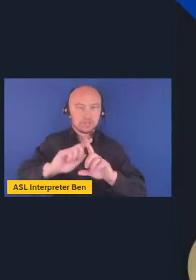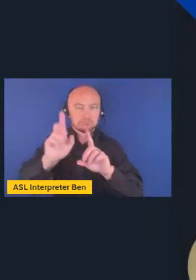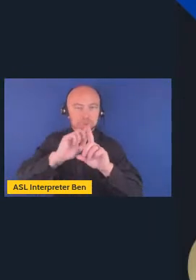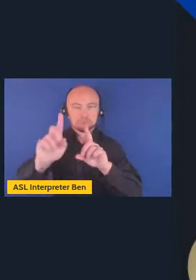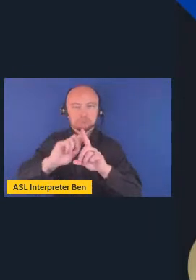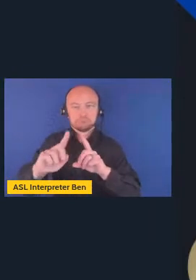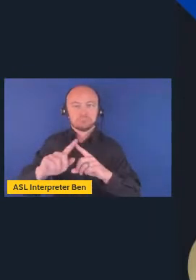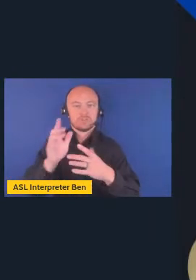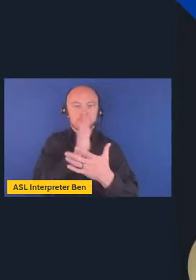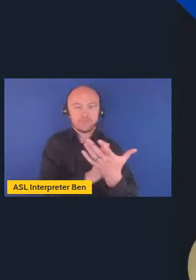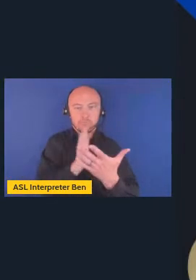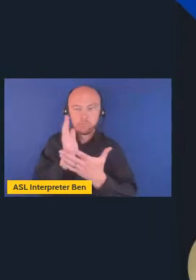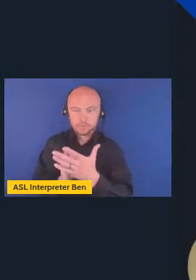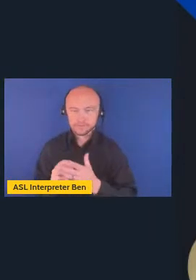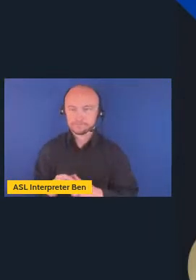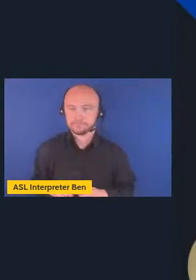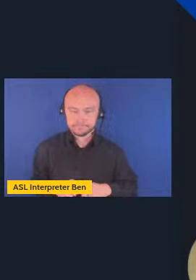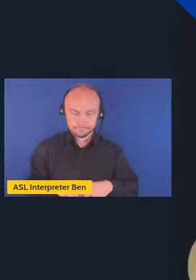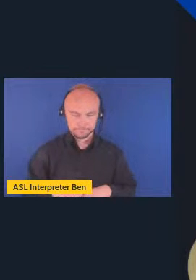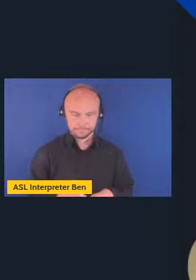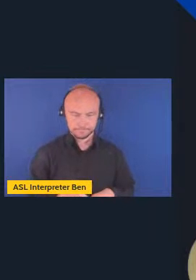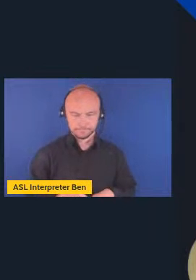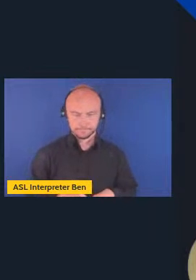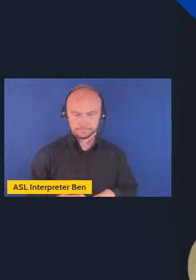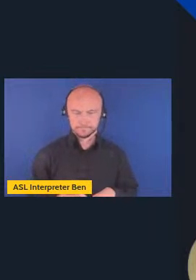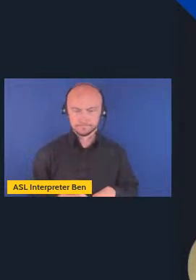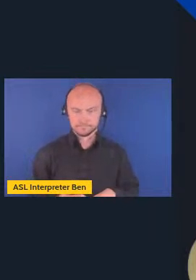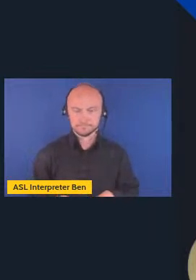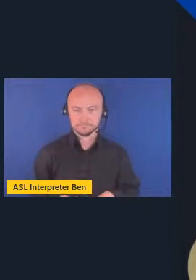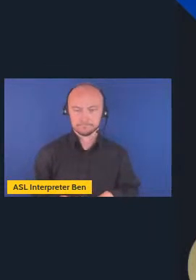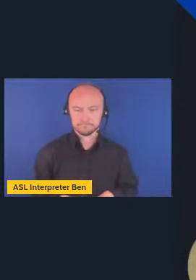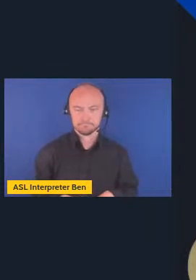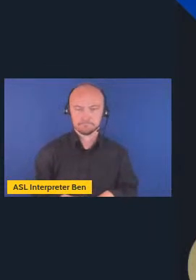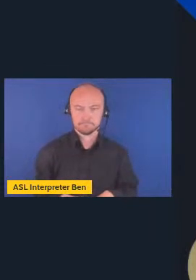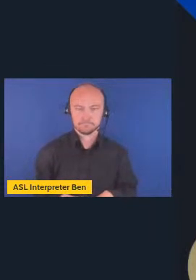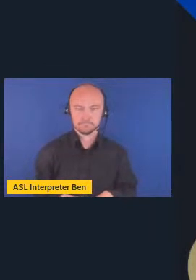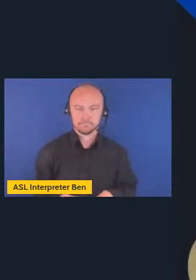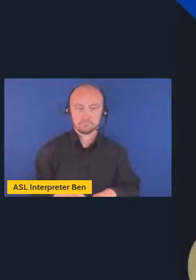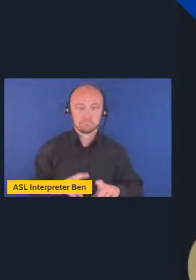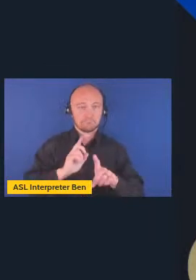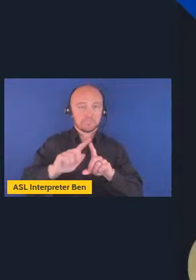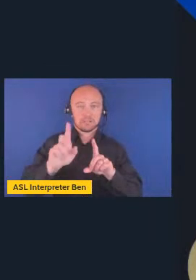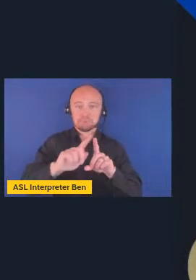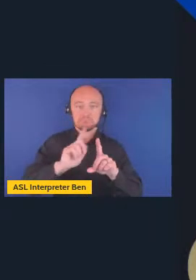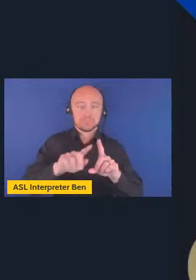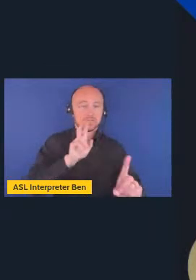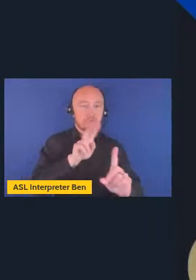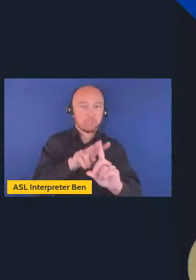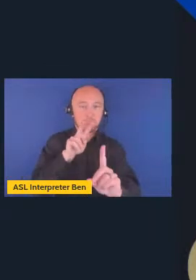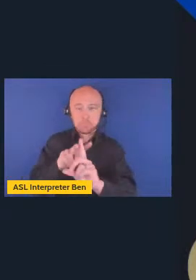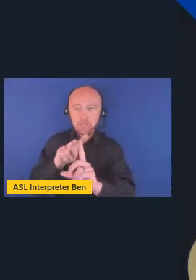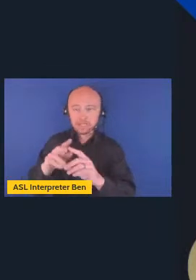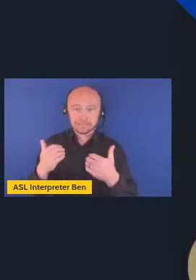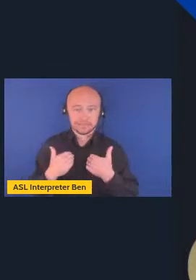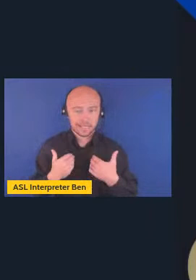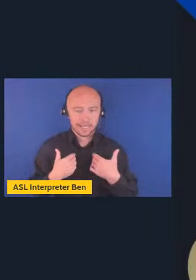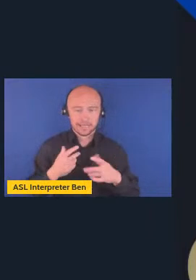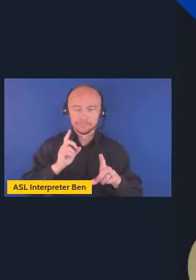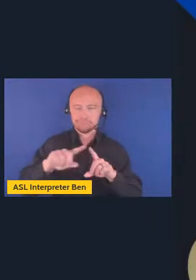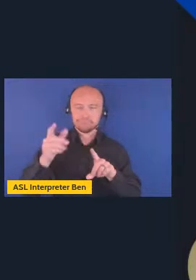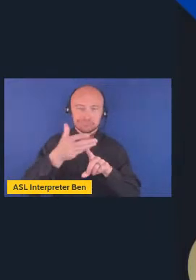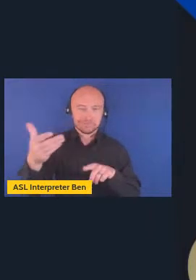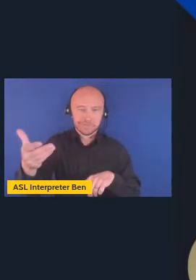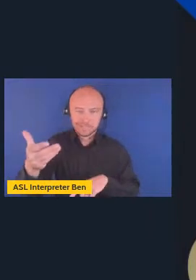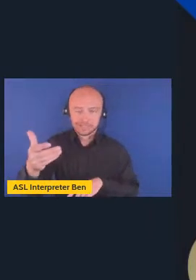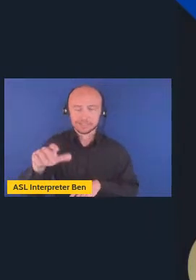the application. We use various plugins as well to do certain things. As